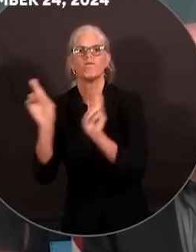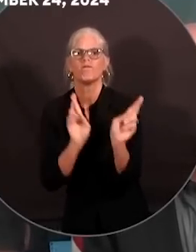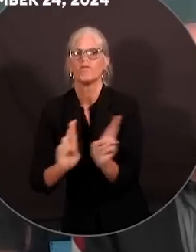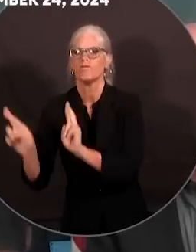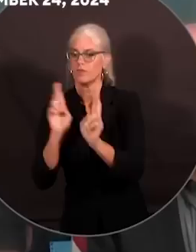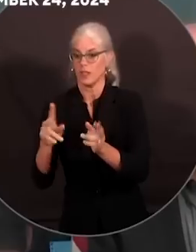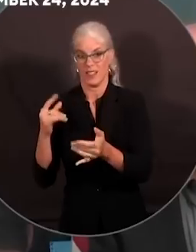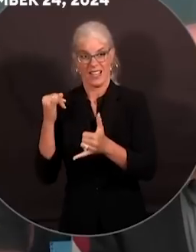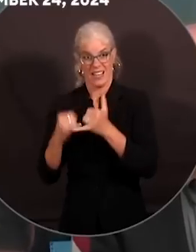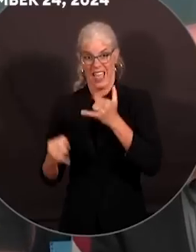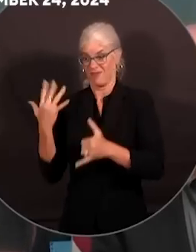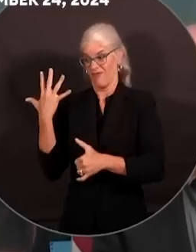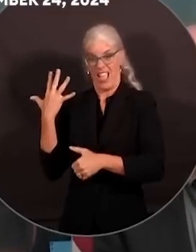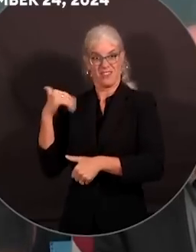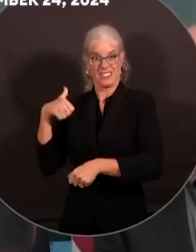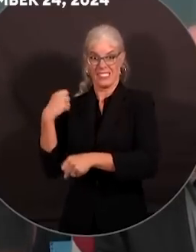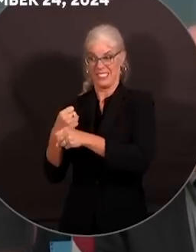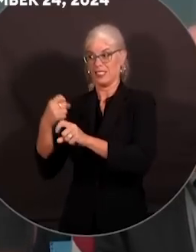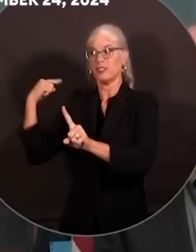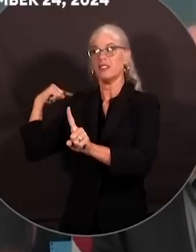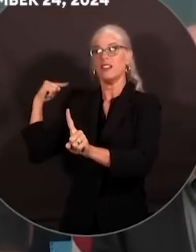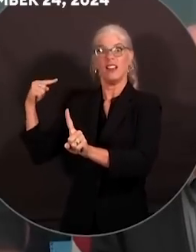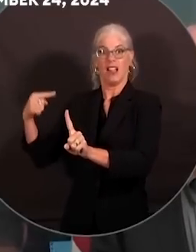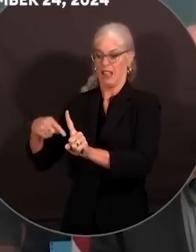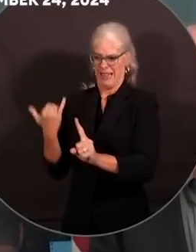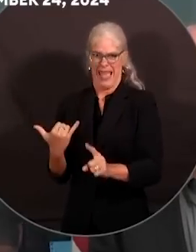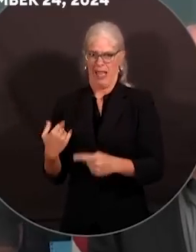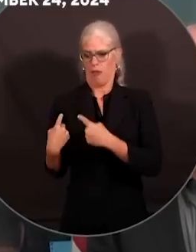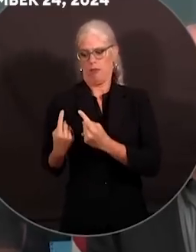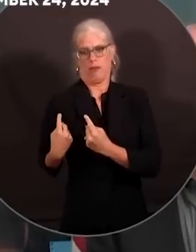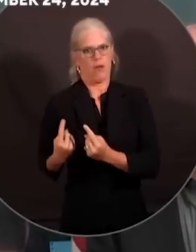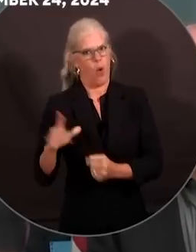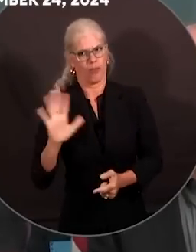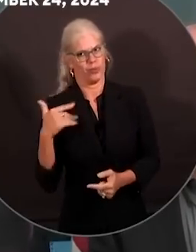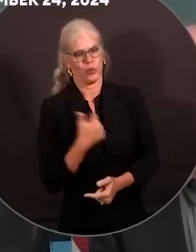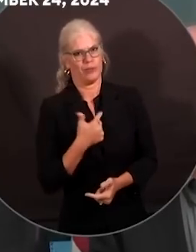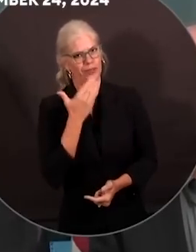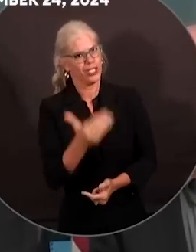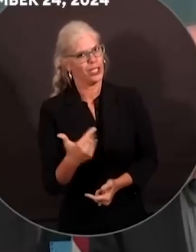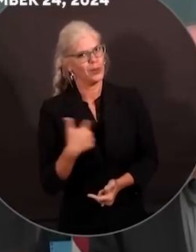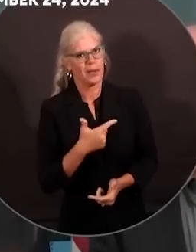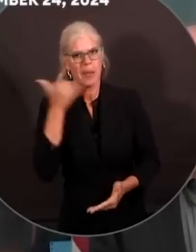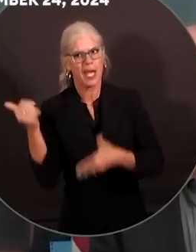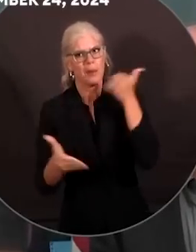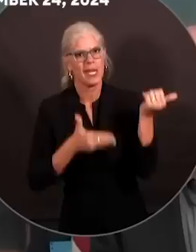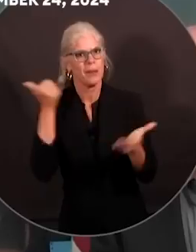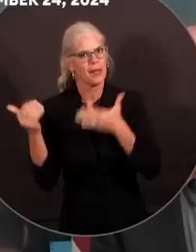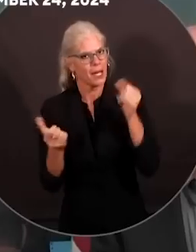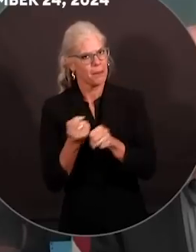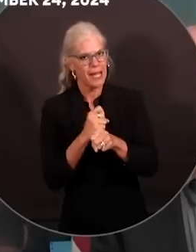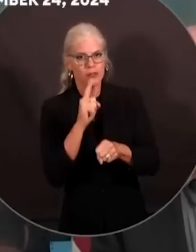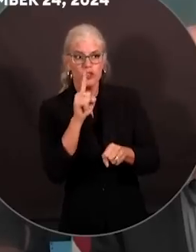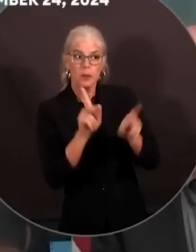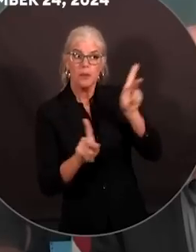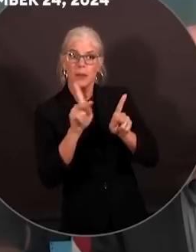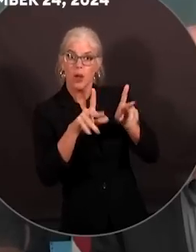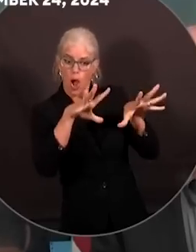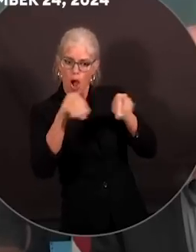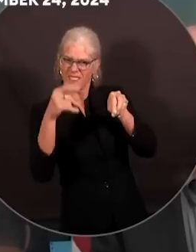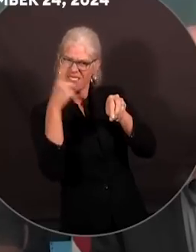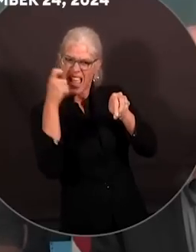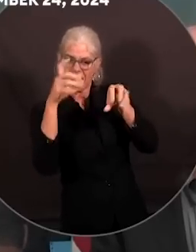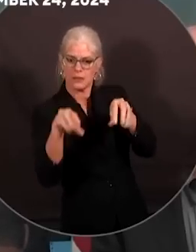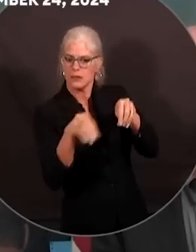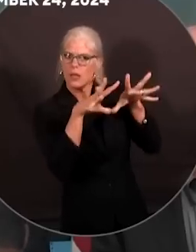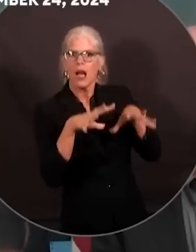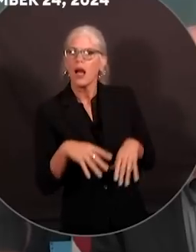that's great. But we've seen in the past where people have been without a power for a long time. You don't know how the storm's going to impact some of